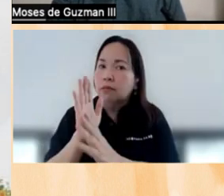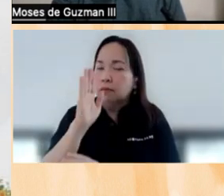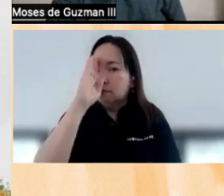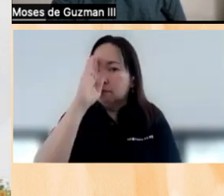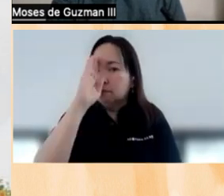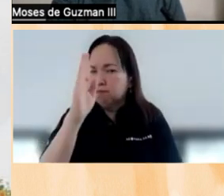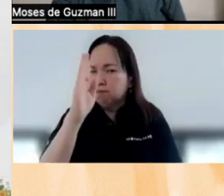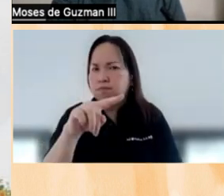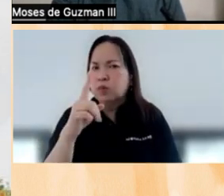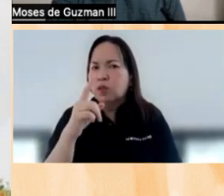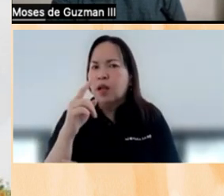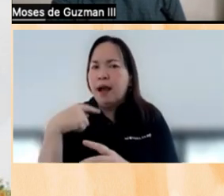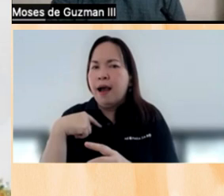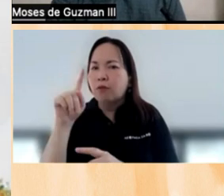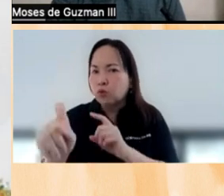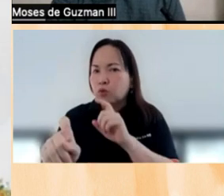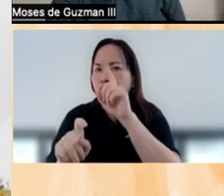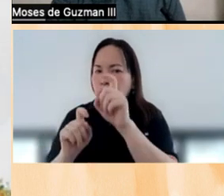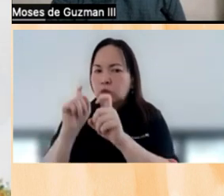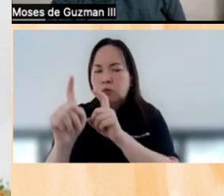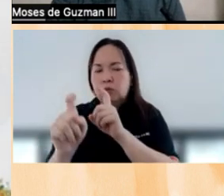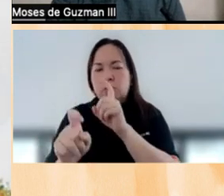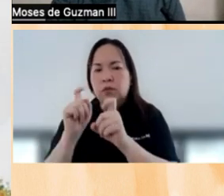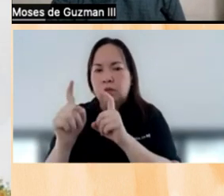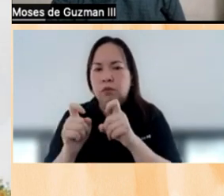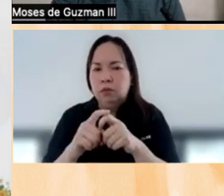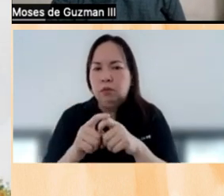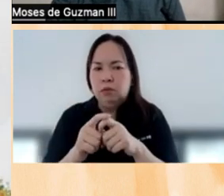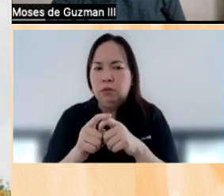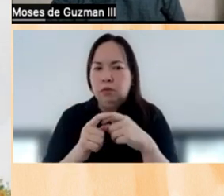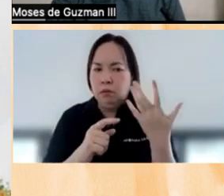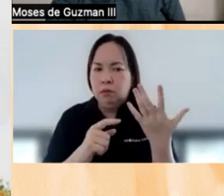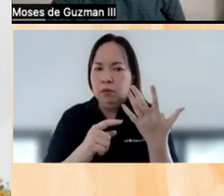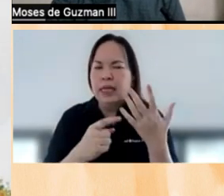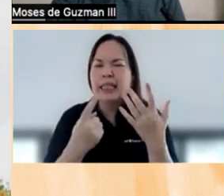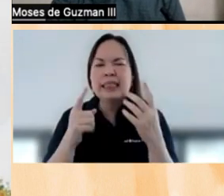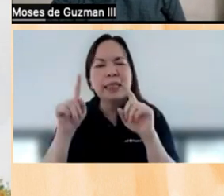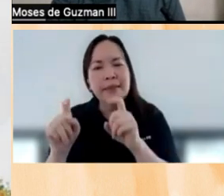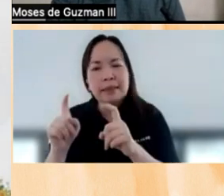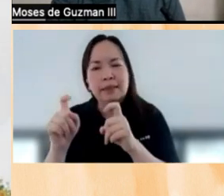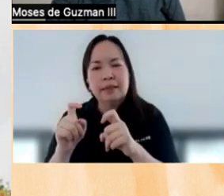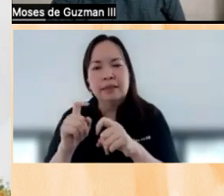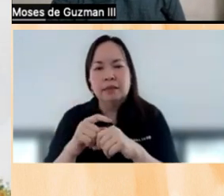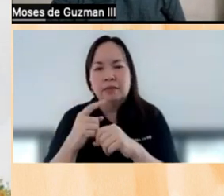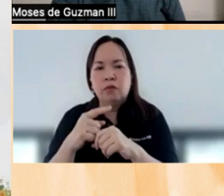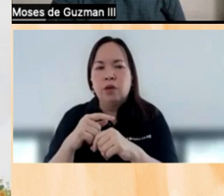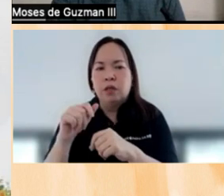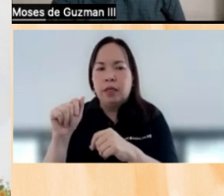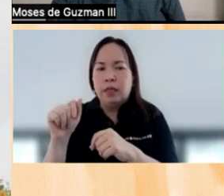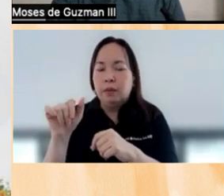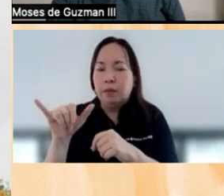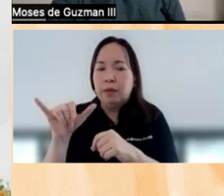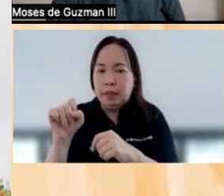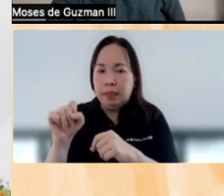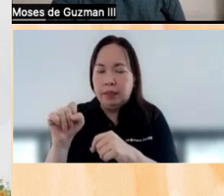ask consists of 4 yes or no questions that identify individuals who require